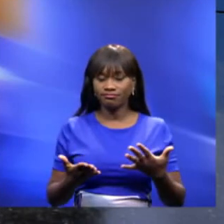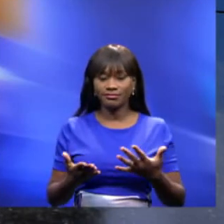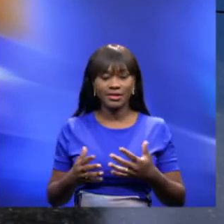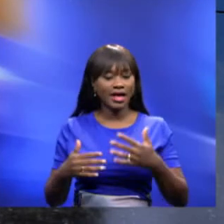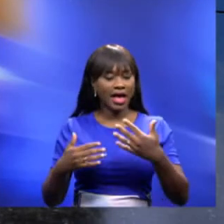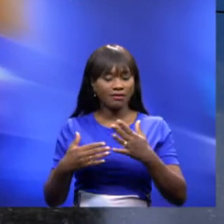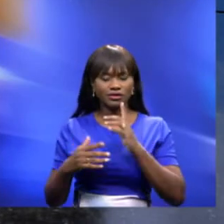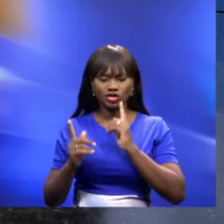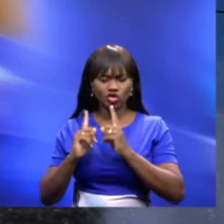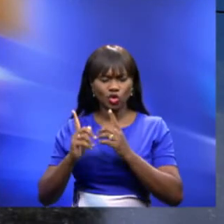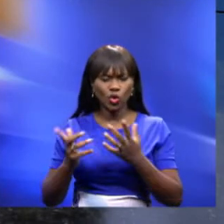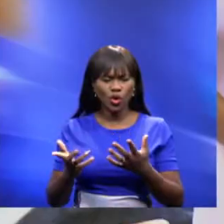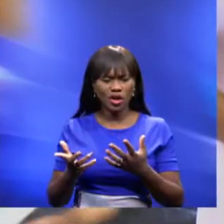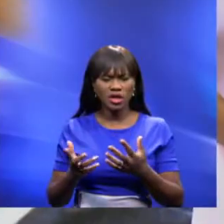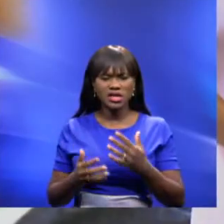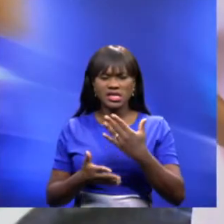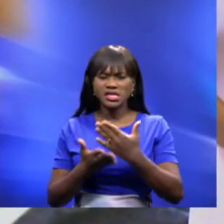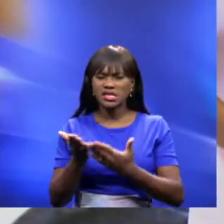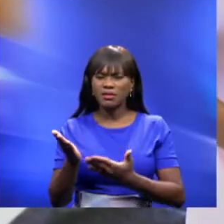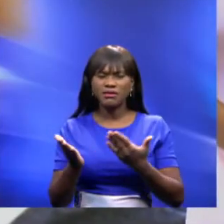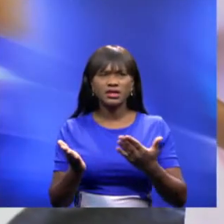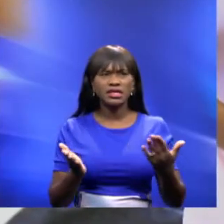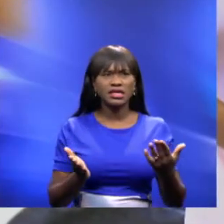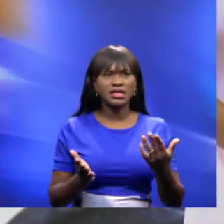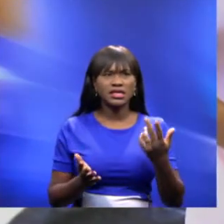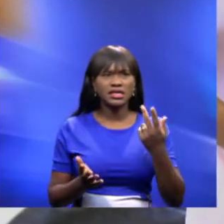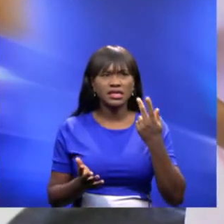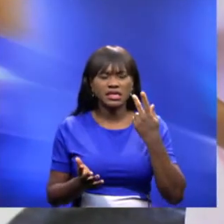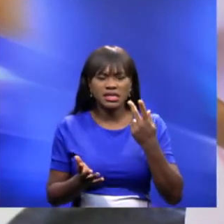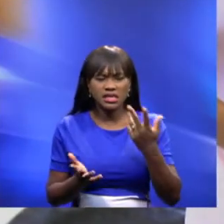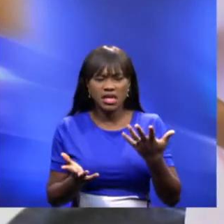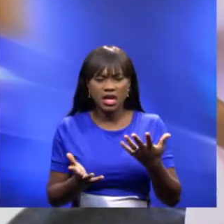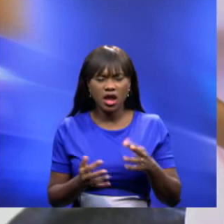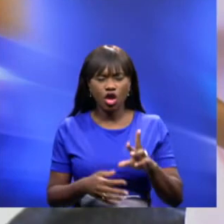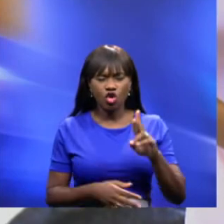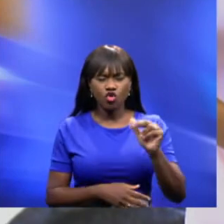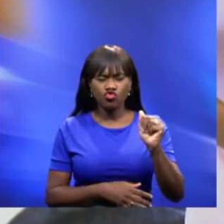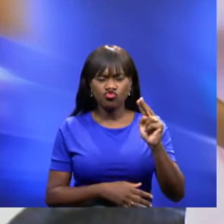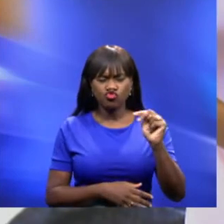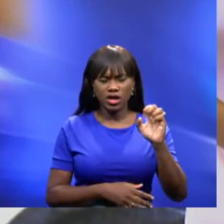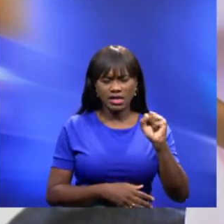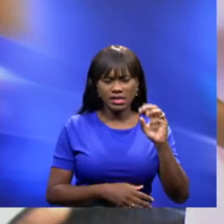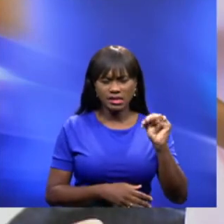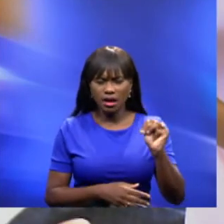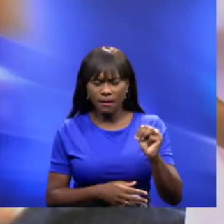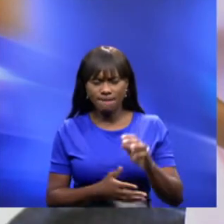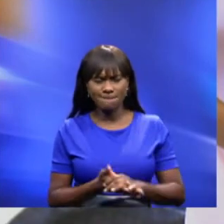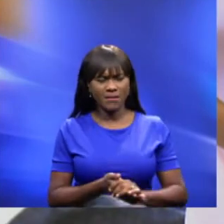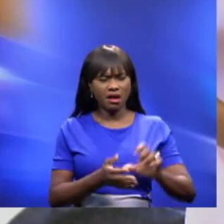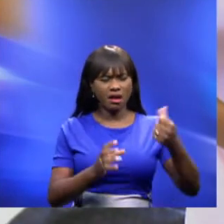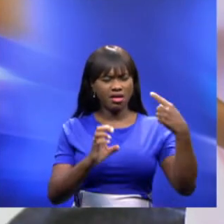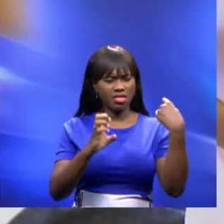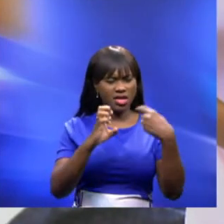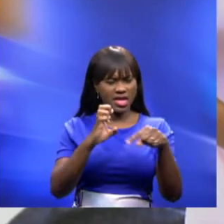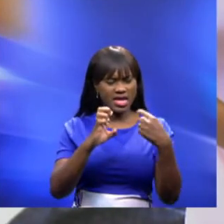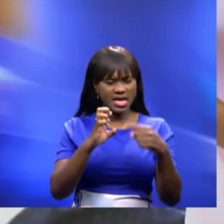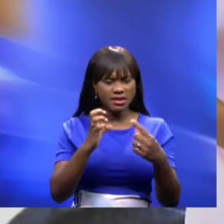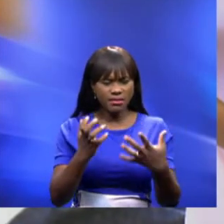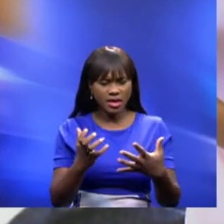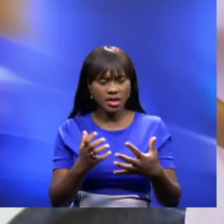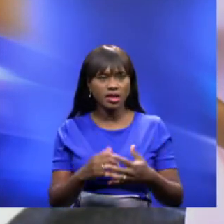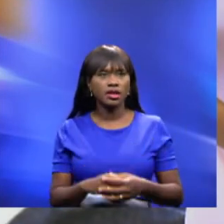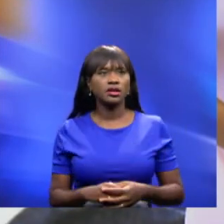compadres here, yes, some of the trends we would see, those are the ransomware, the phishing emails. We would see trends in the context